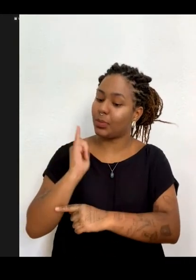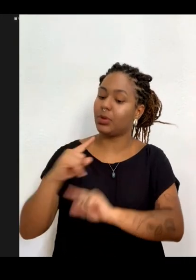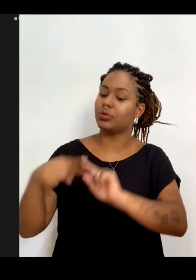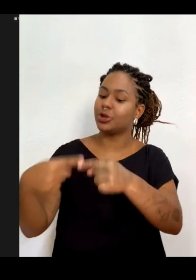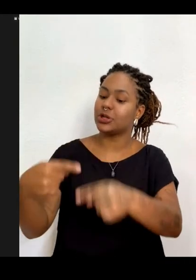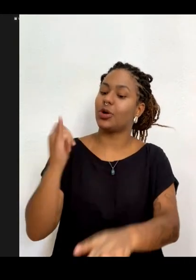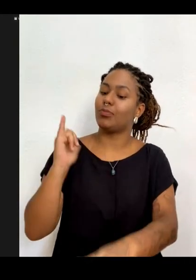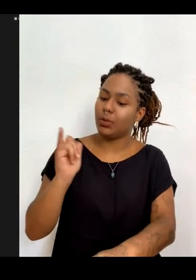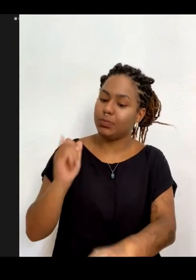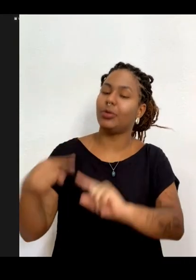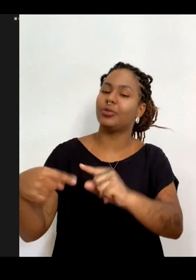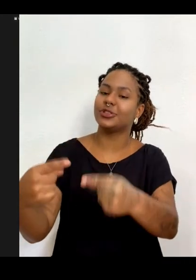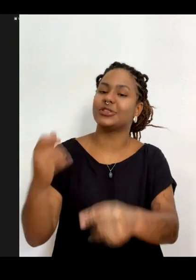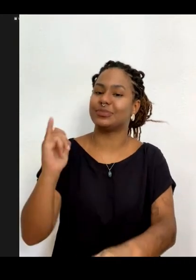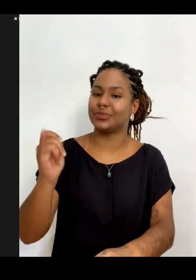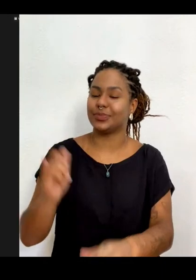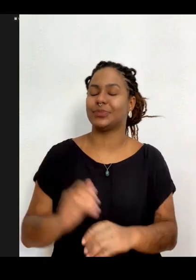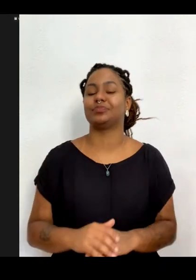foreign